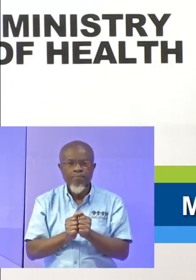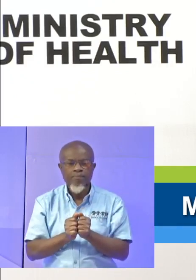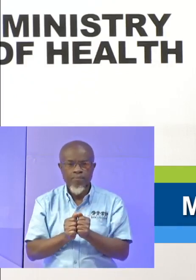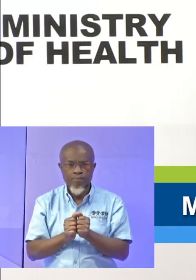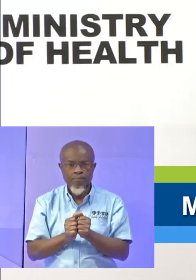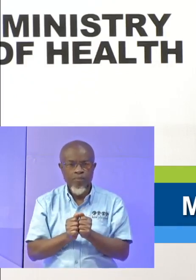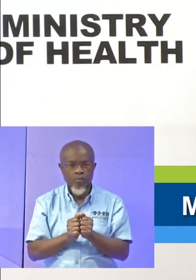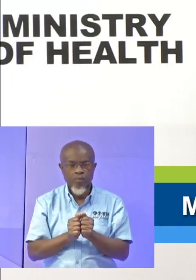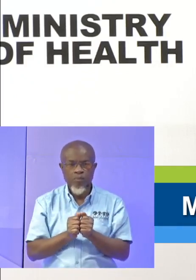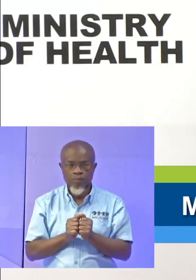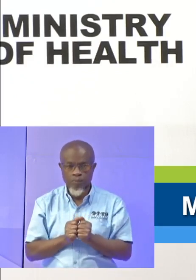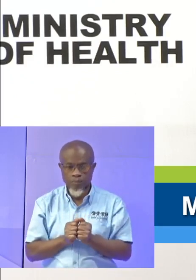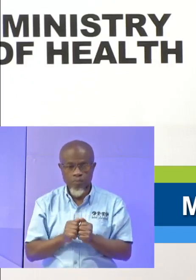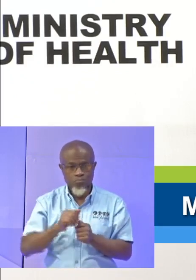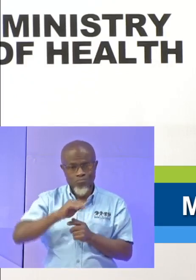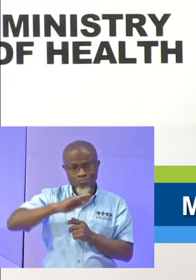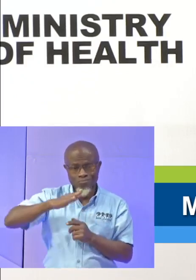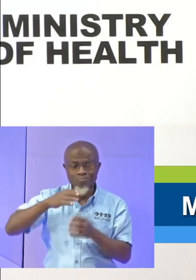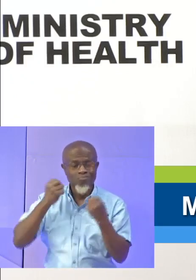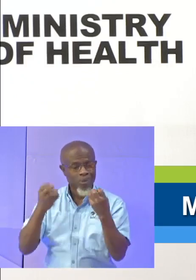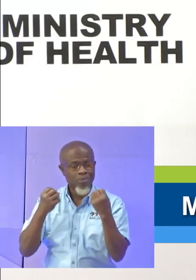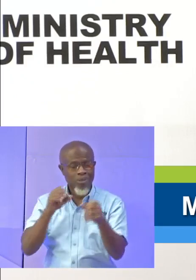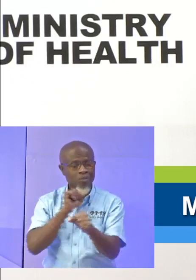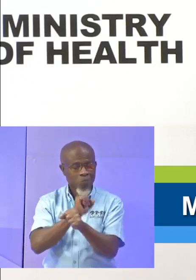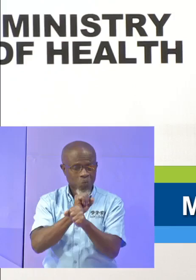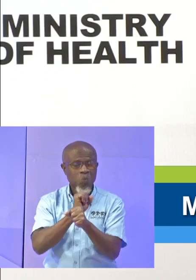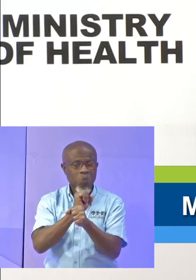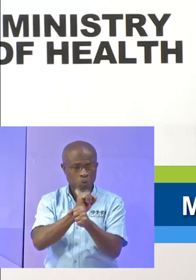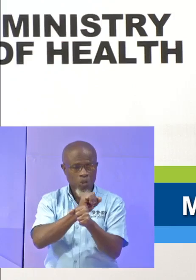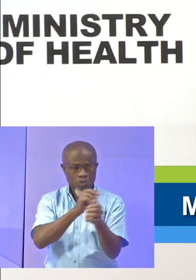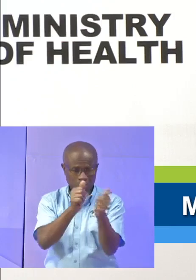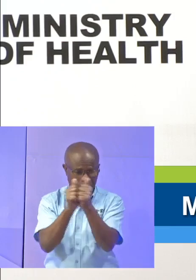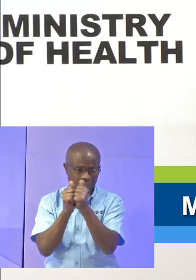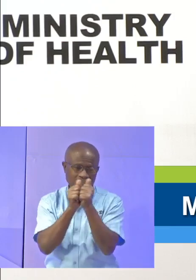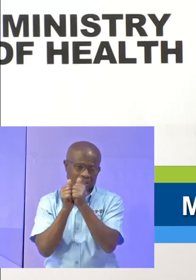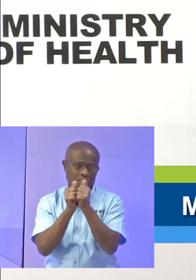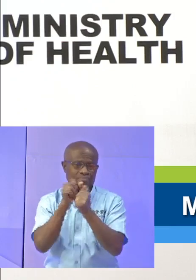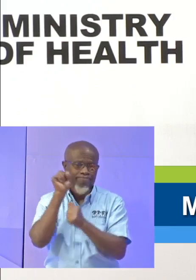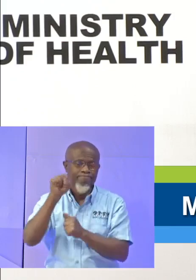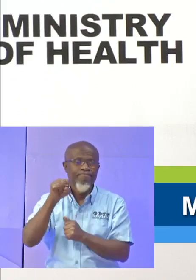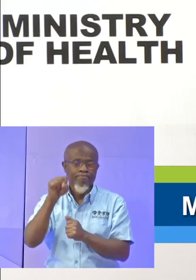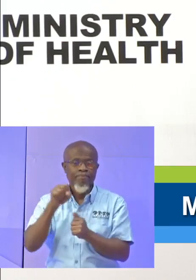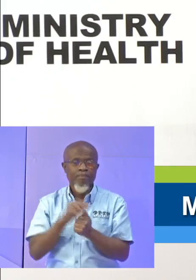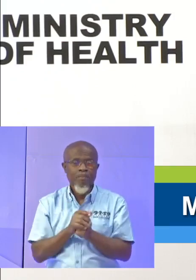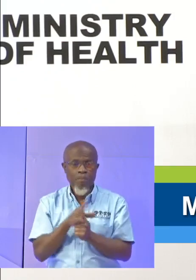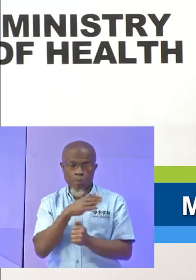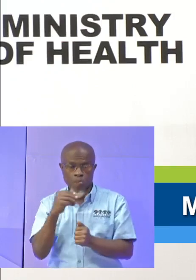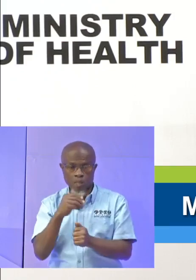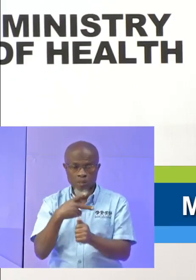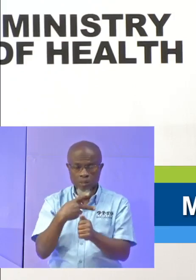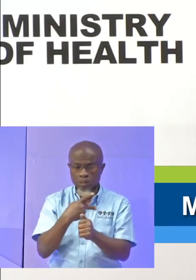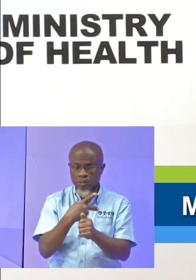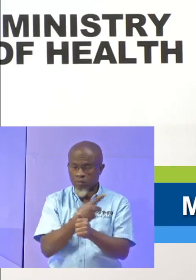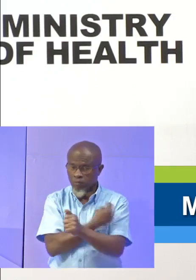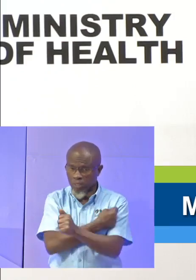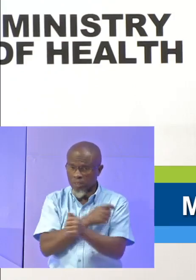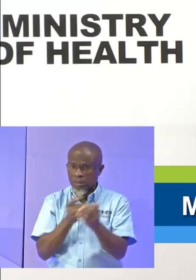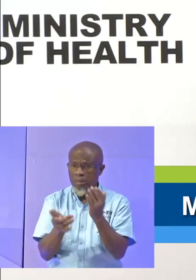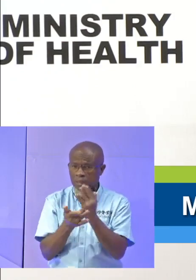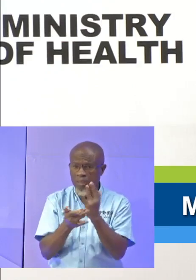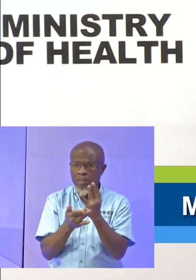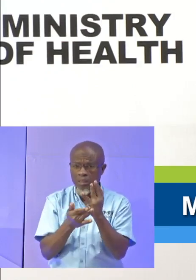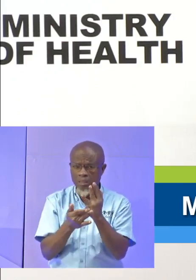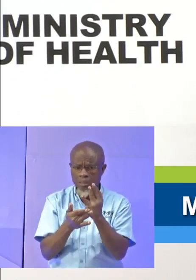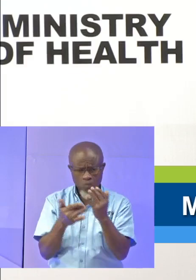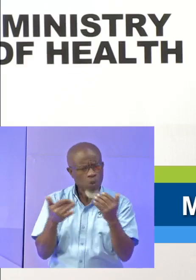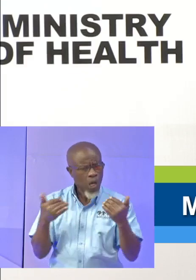teams, and a lot of work was done in parallel. Also, some of the vaccine technologies we are speaking of have been used